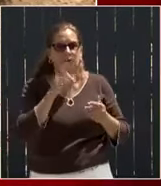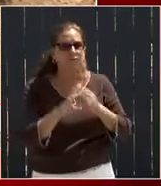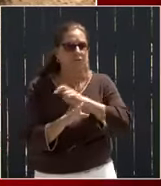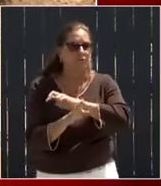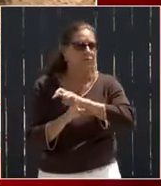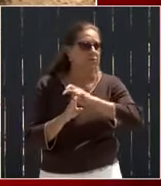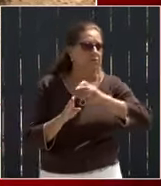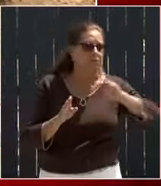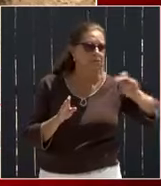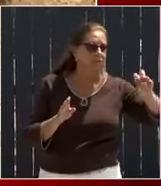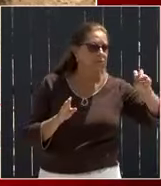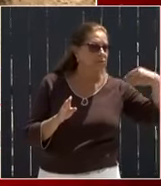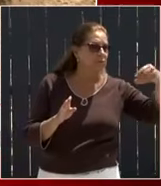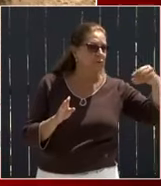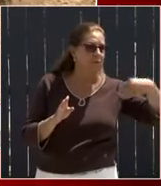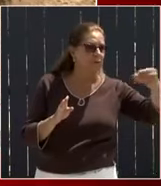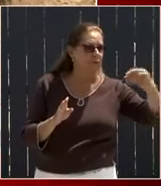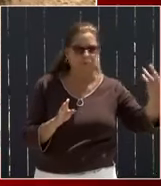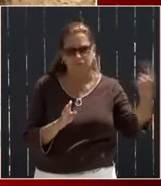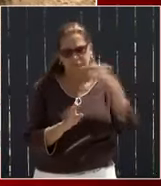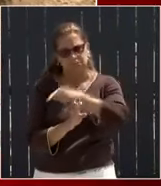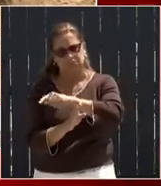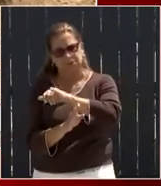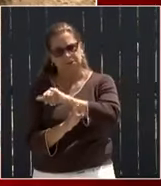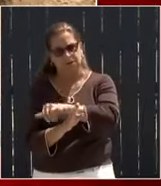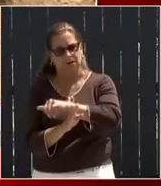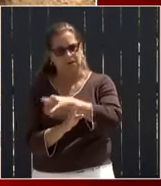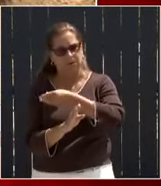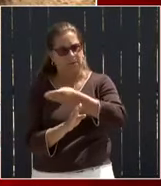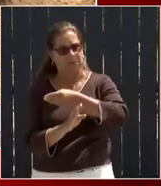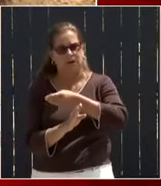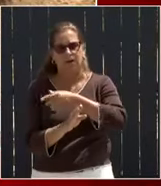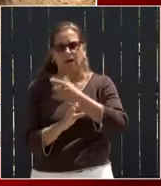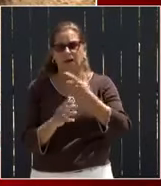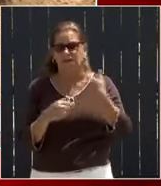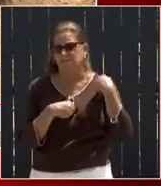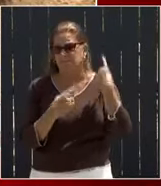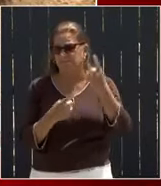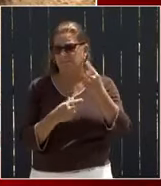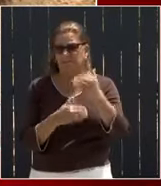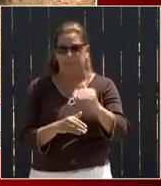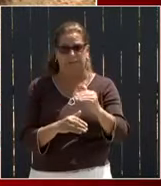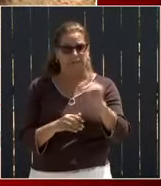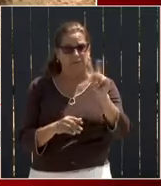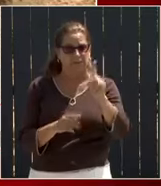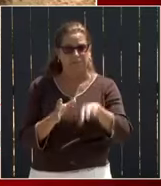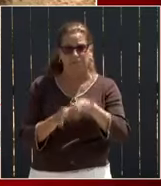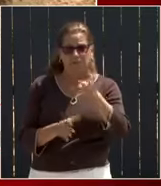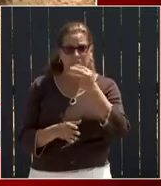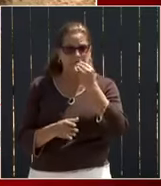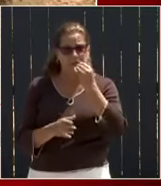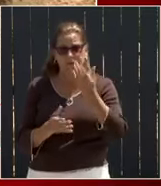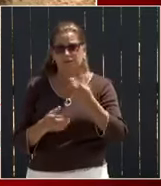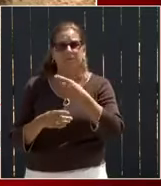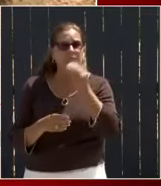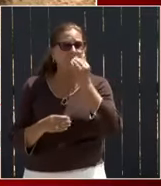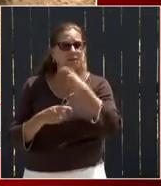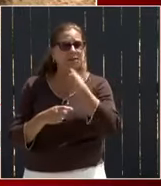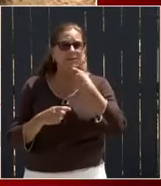grocery store, or in a limited capacity because of the grocery stores, the sort of lack